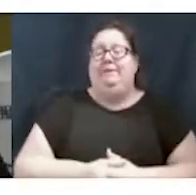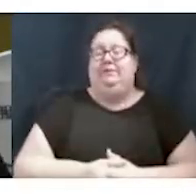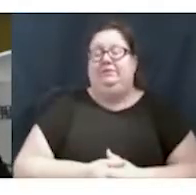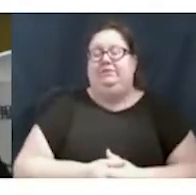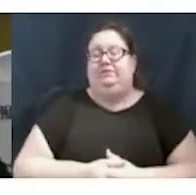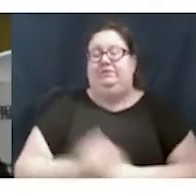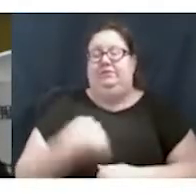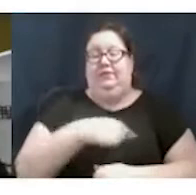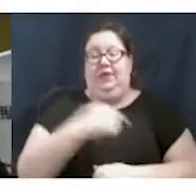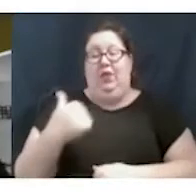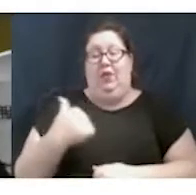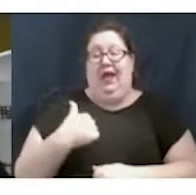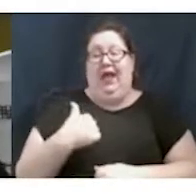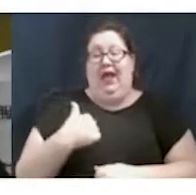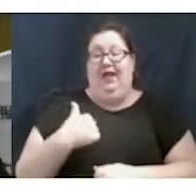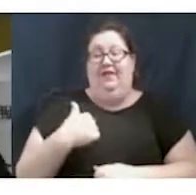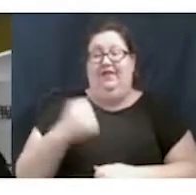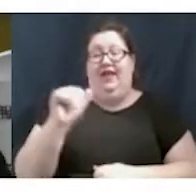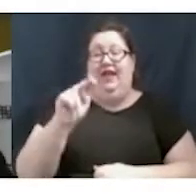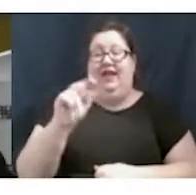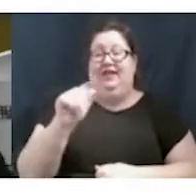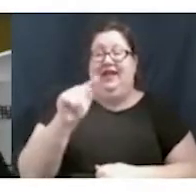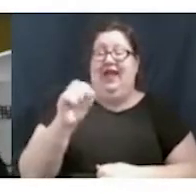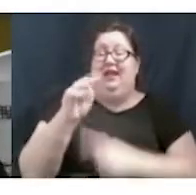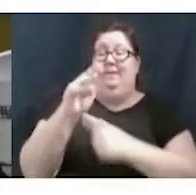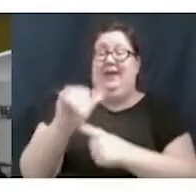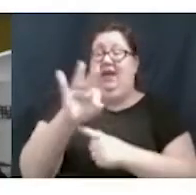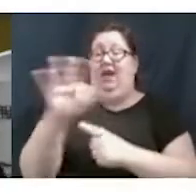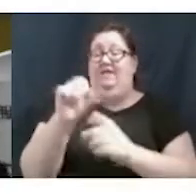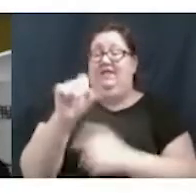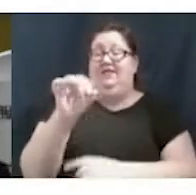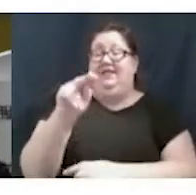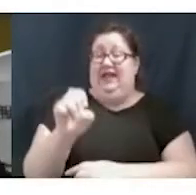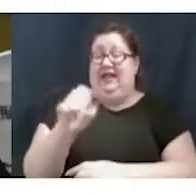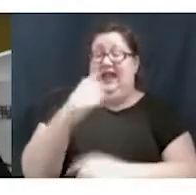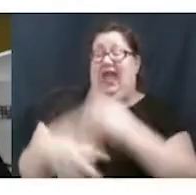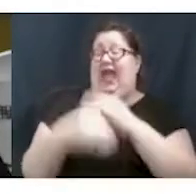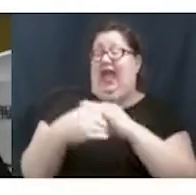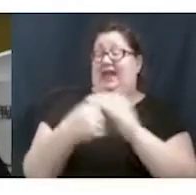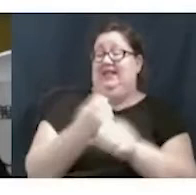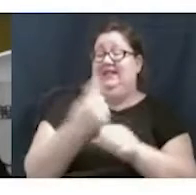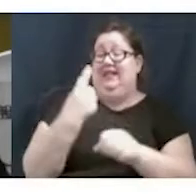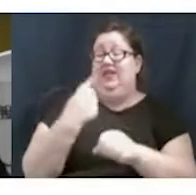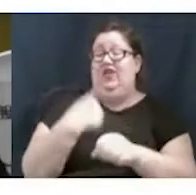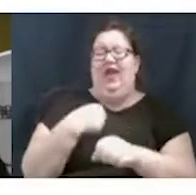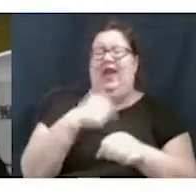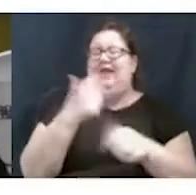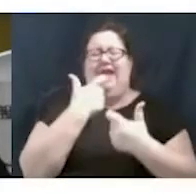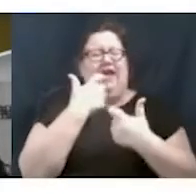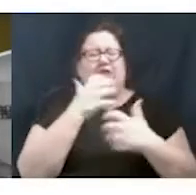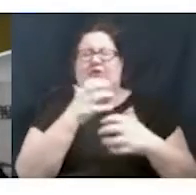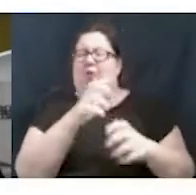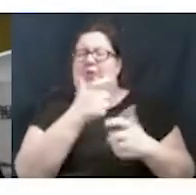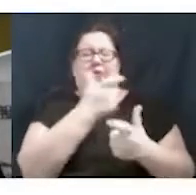We have an anatomy of a scene. I added this last year. I don't watch a lot of movies with the students.